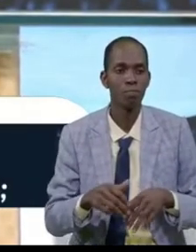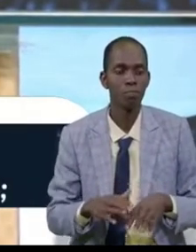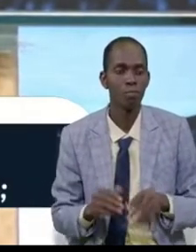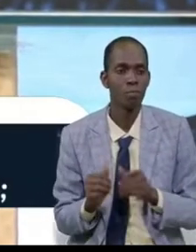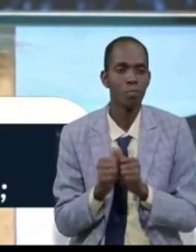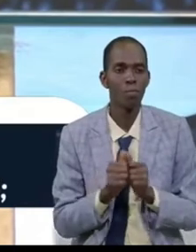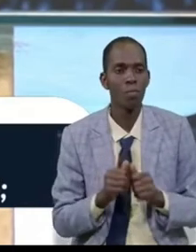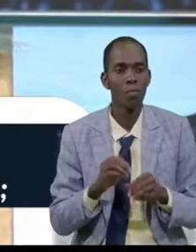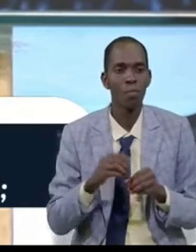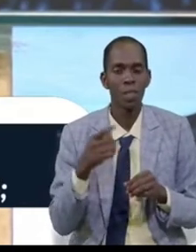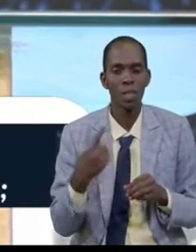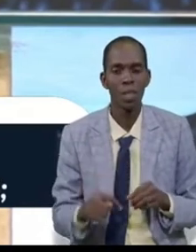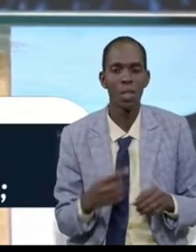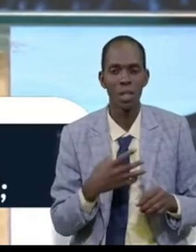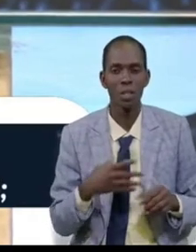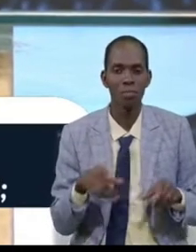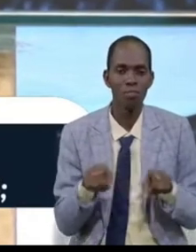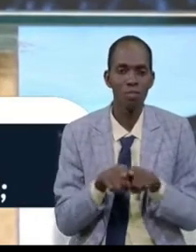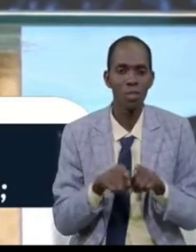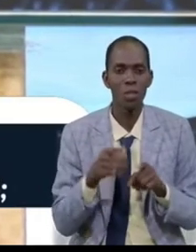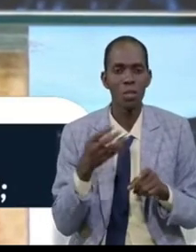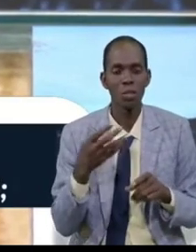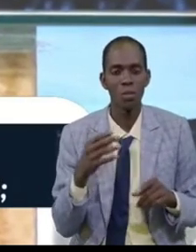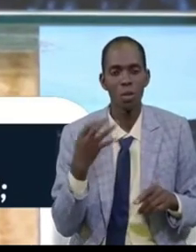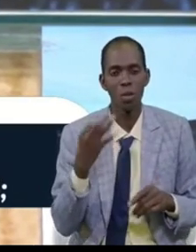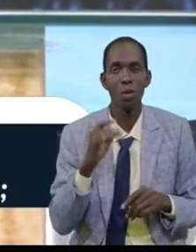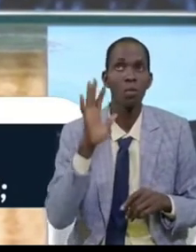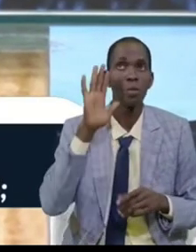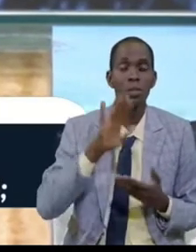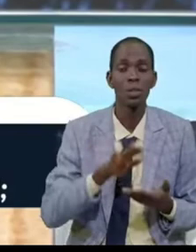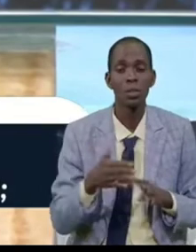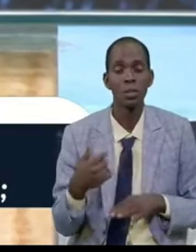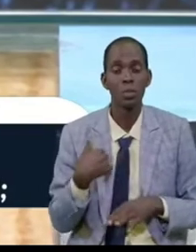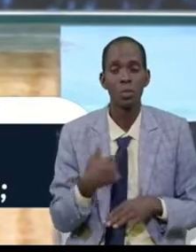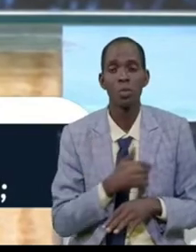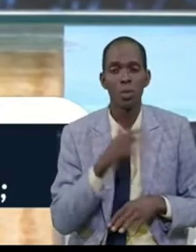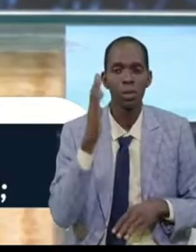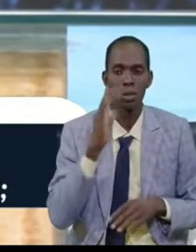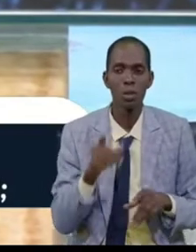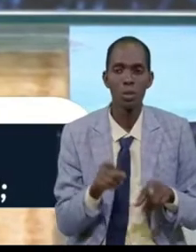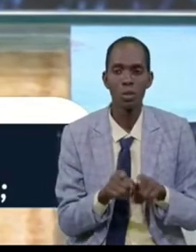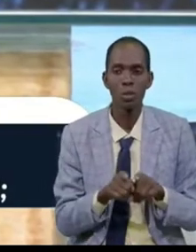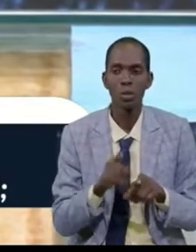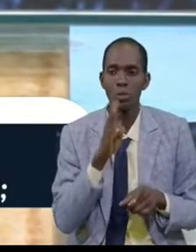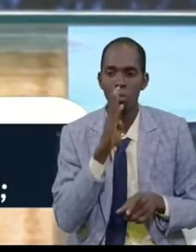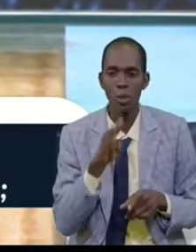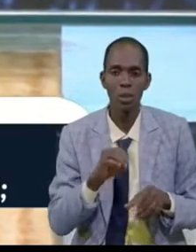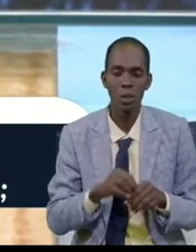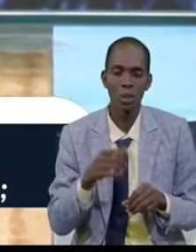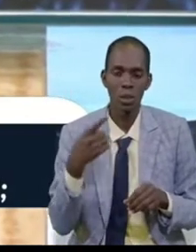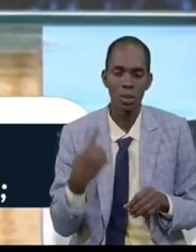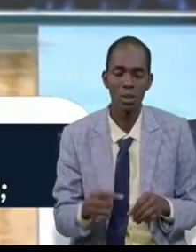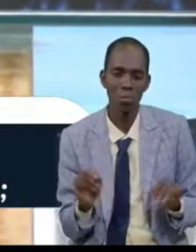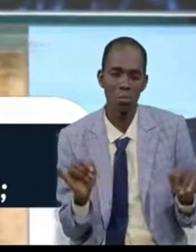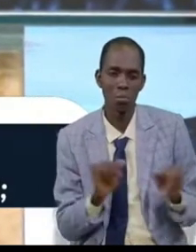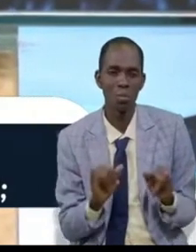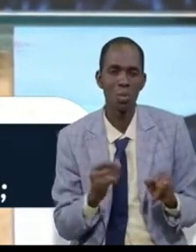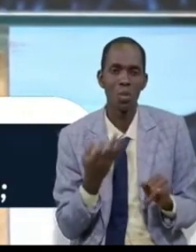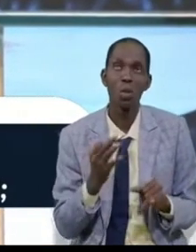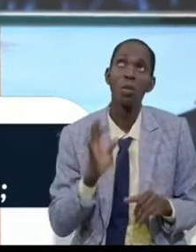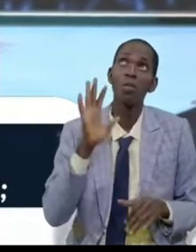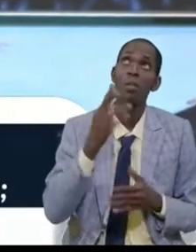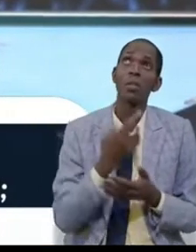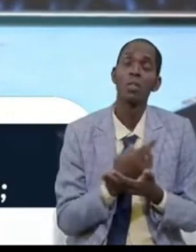his death, we shall be also in the likeness of his resurrection. The power of